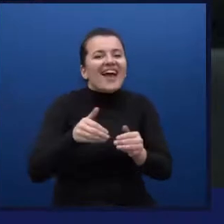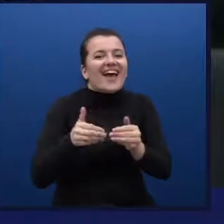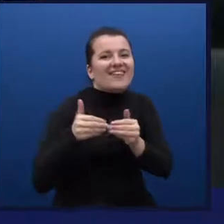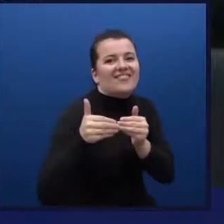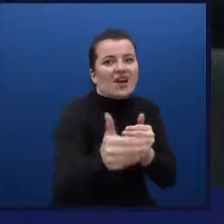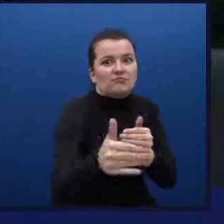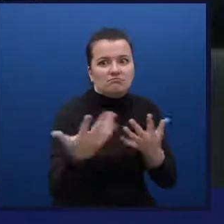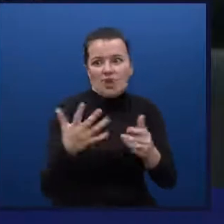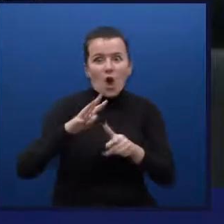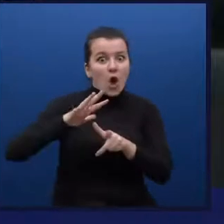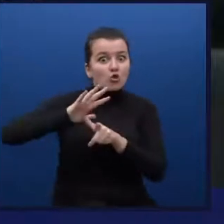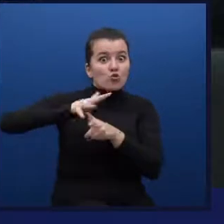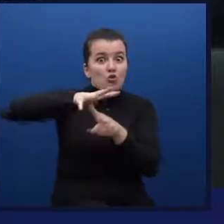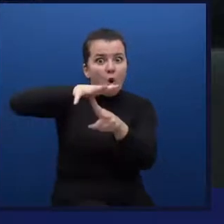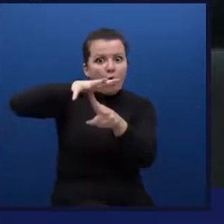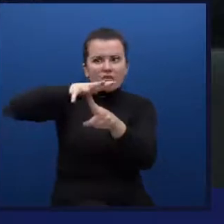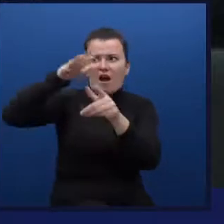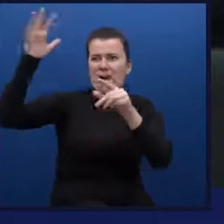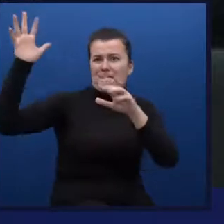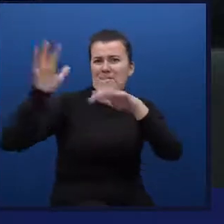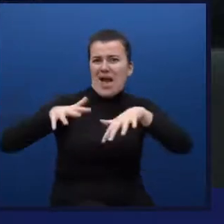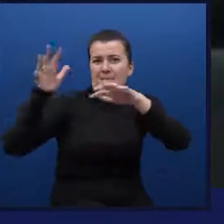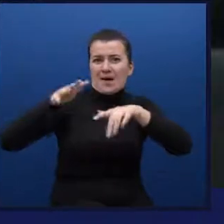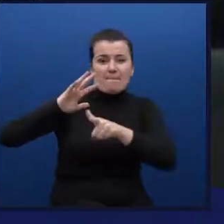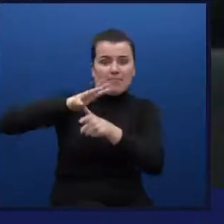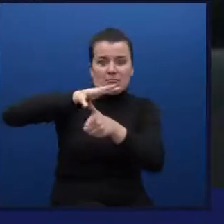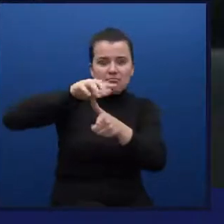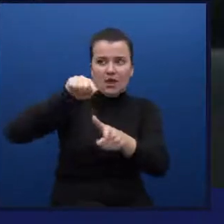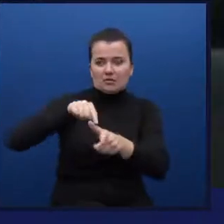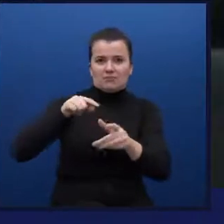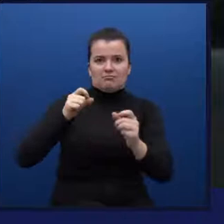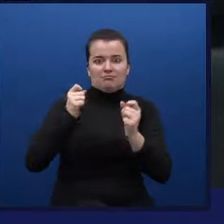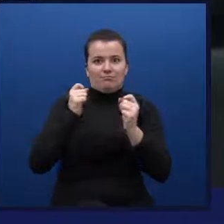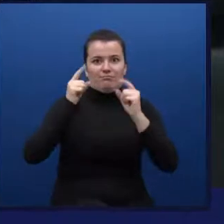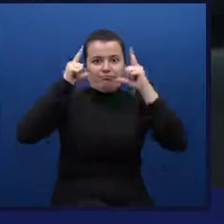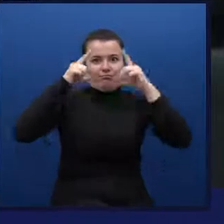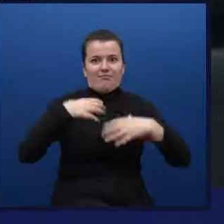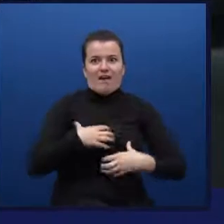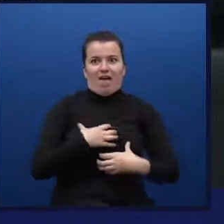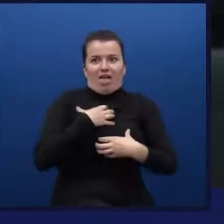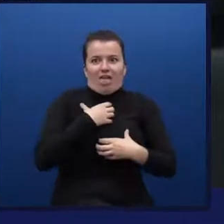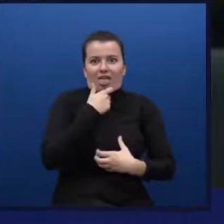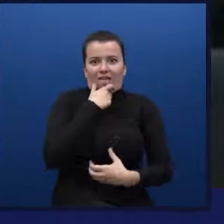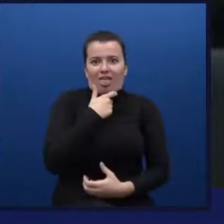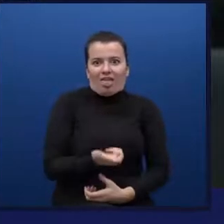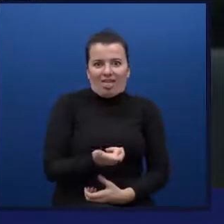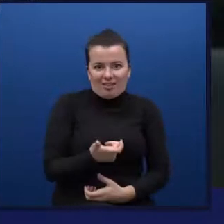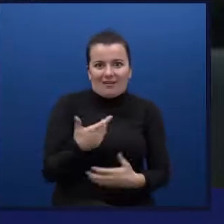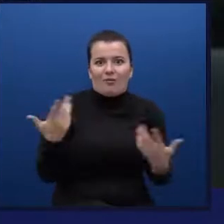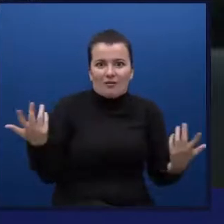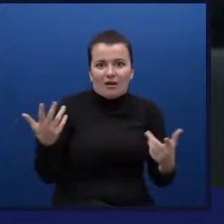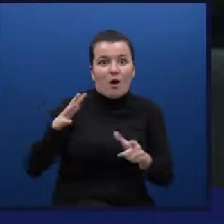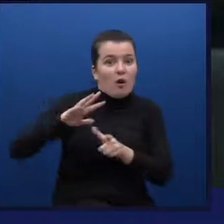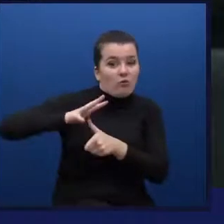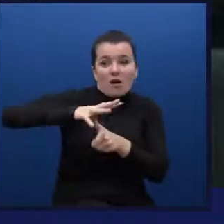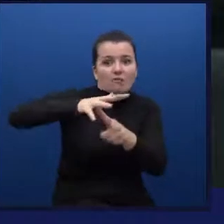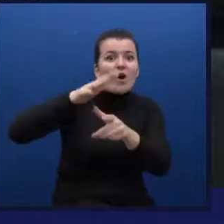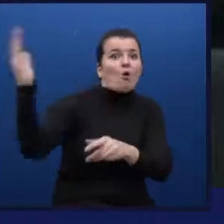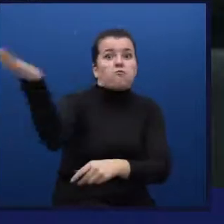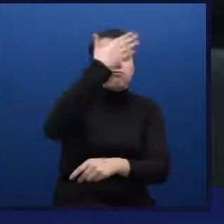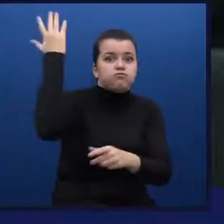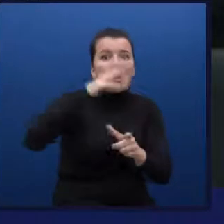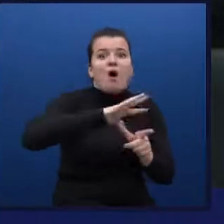in bad weather, lighting is not ideal. It might get lopsided pictures because it's blown away by the wind. Those kind of things.